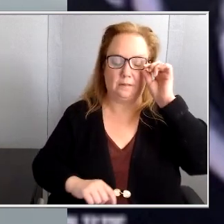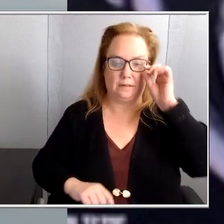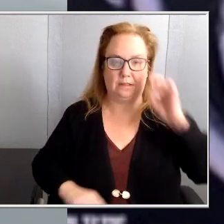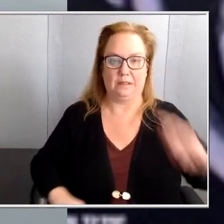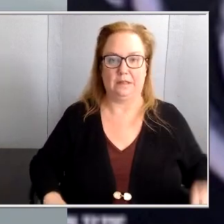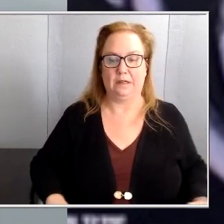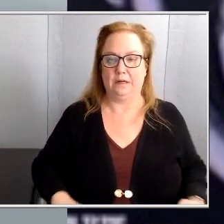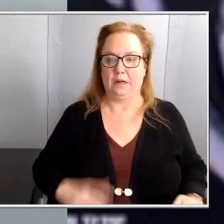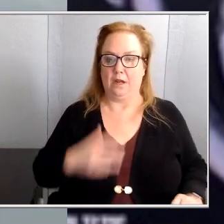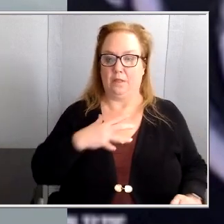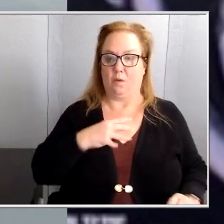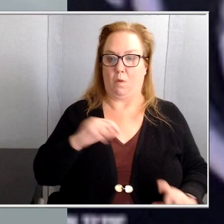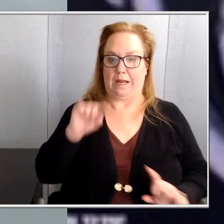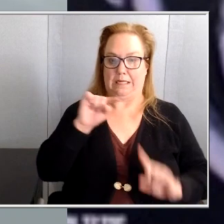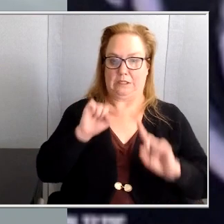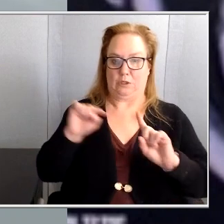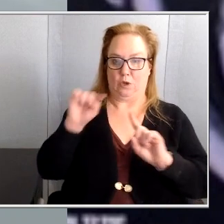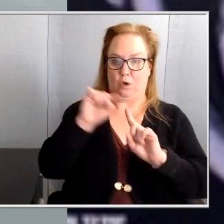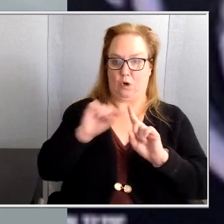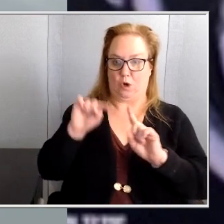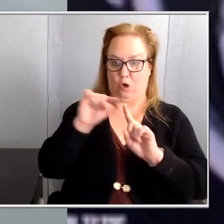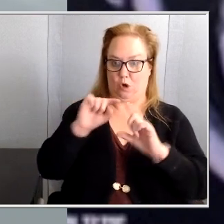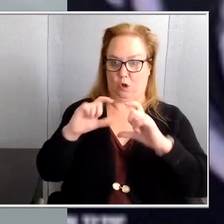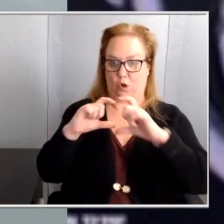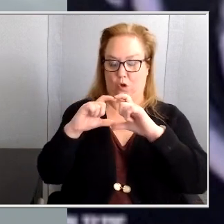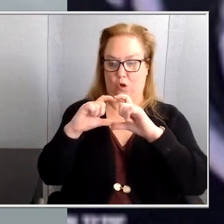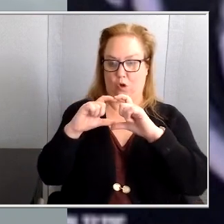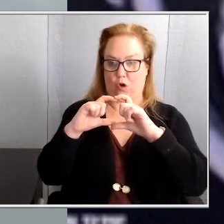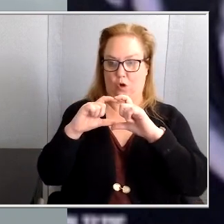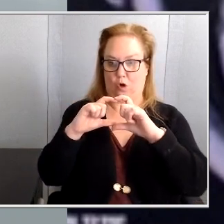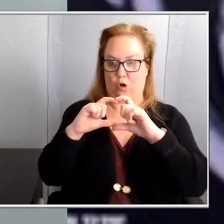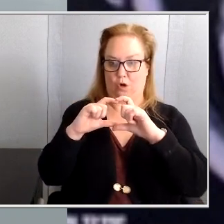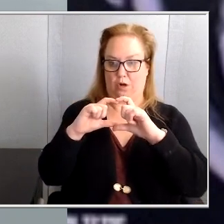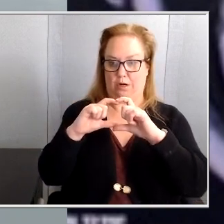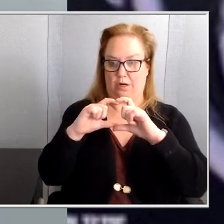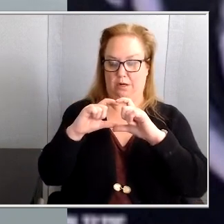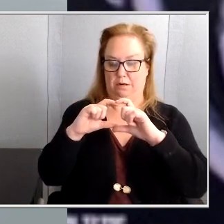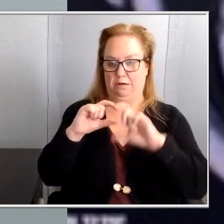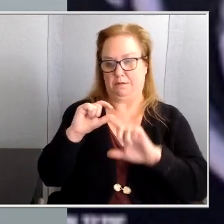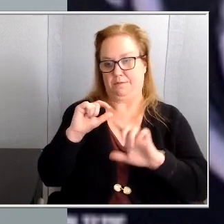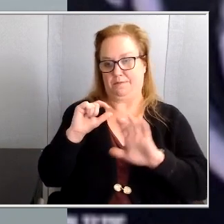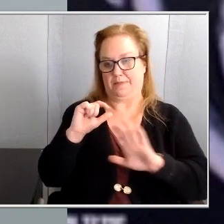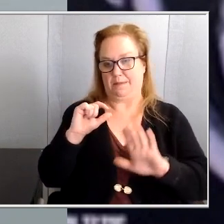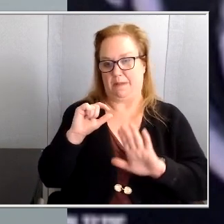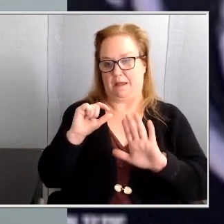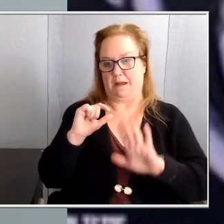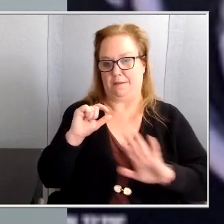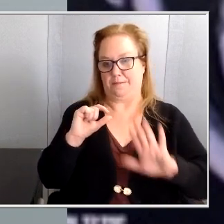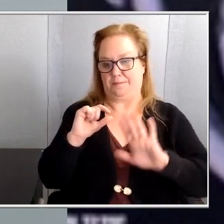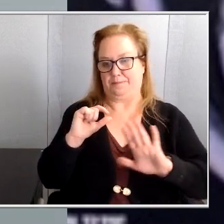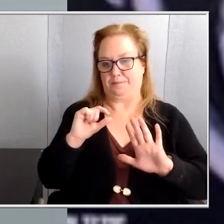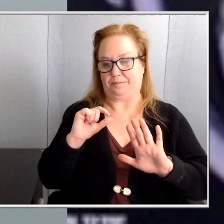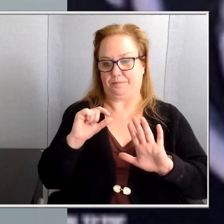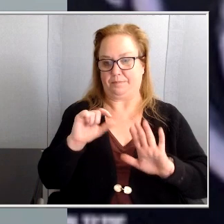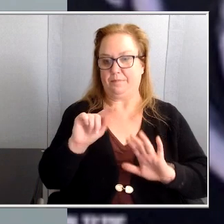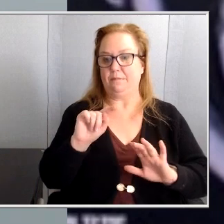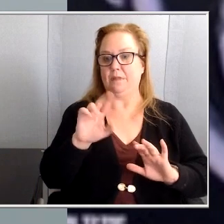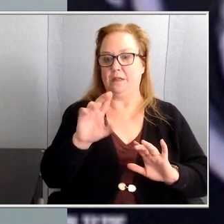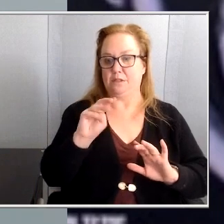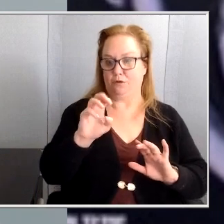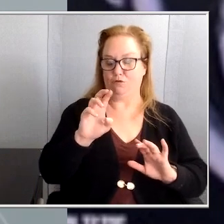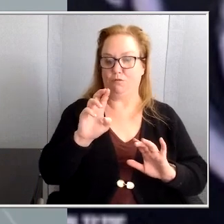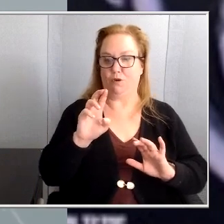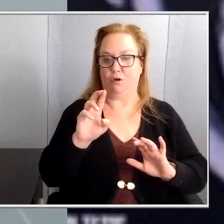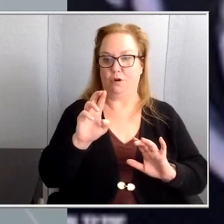the white circle at, what is that, about 7 o'clock toward the bottom of the picture is the tumor, and the